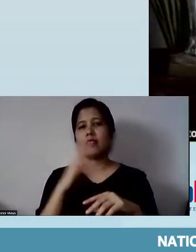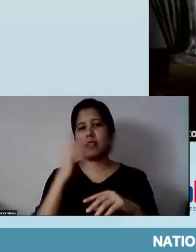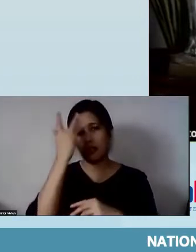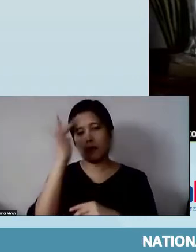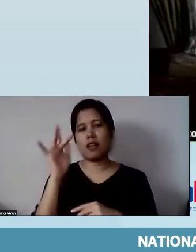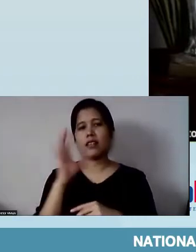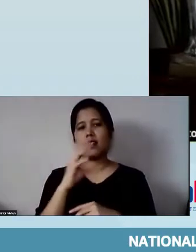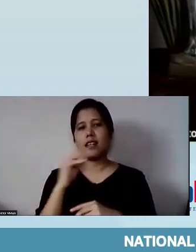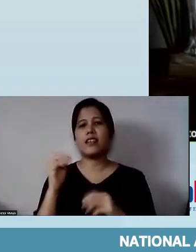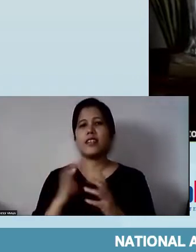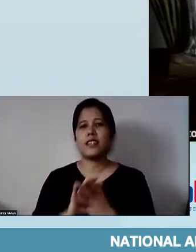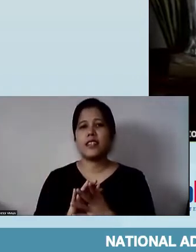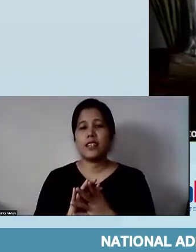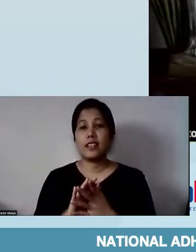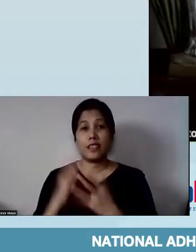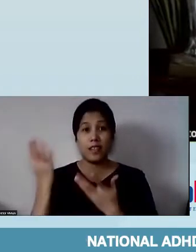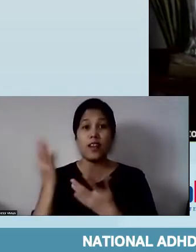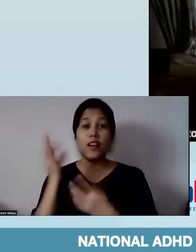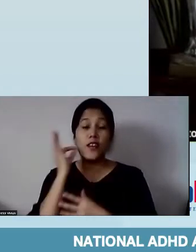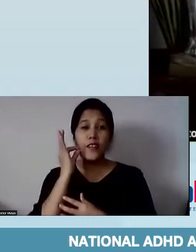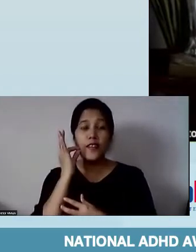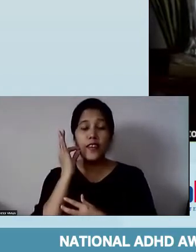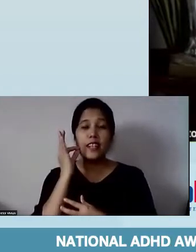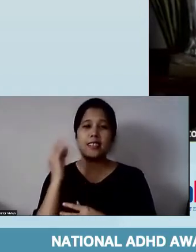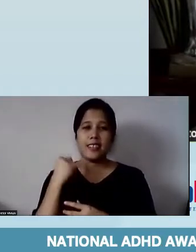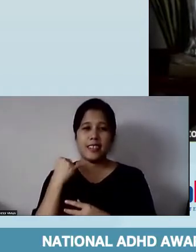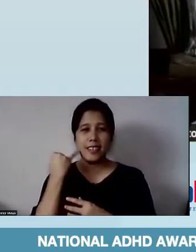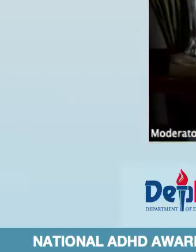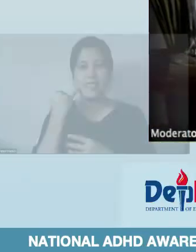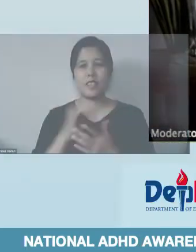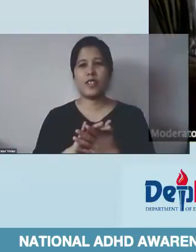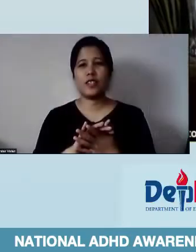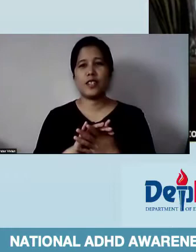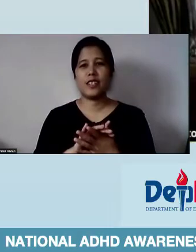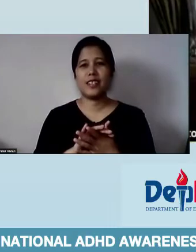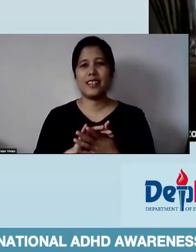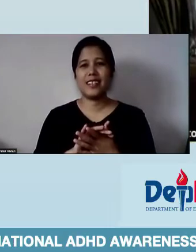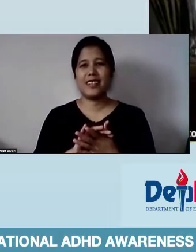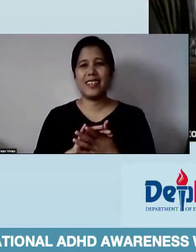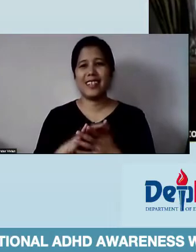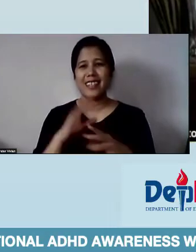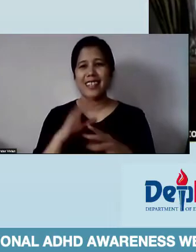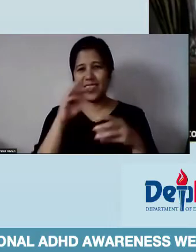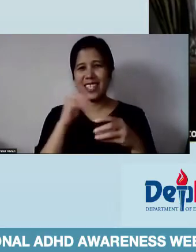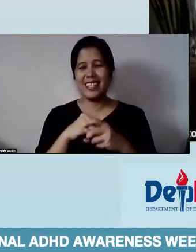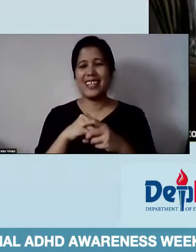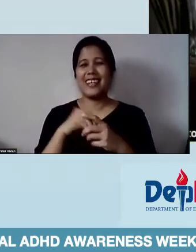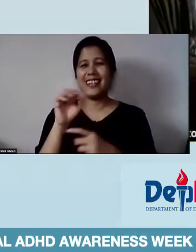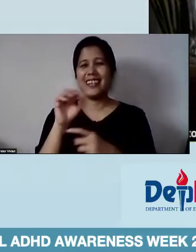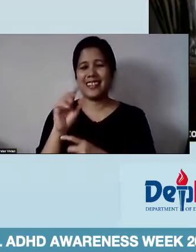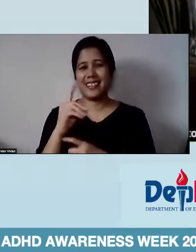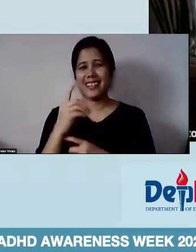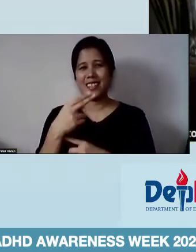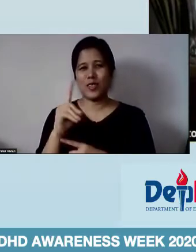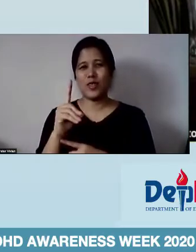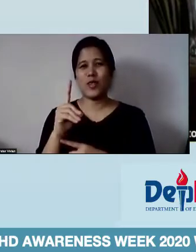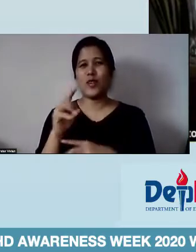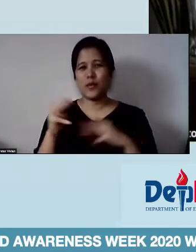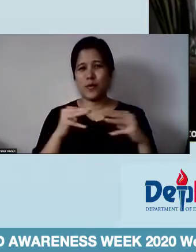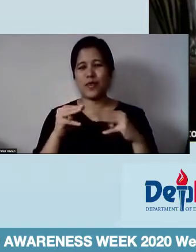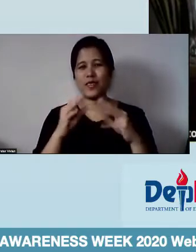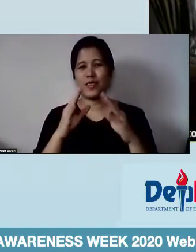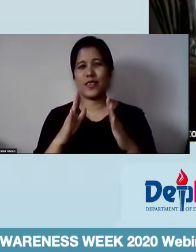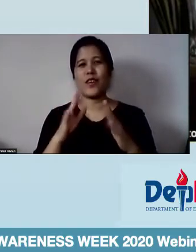Colony Design. I'm Fiel John Maria. I am an adult diagnosed with combined type ADHD, and I will be your moderator for